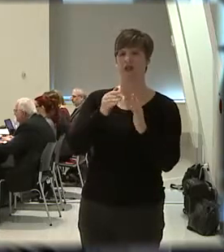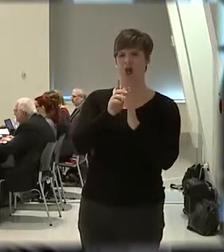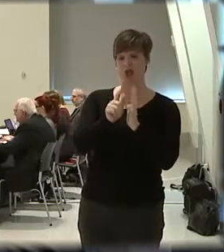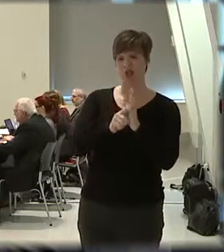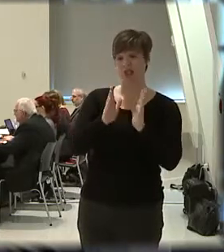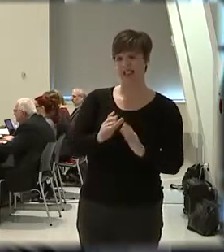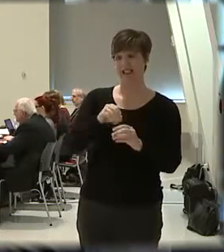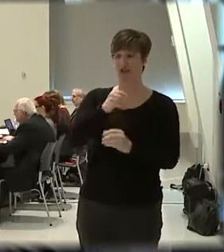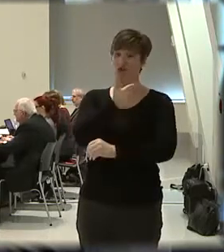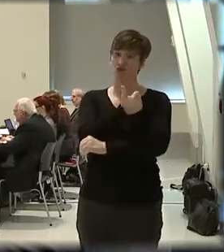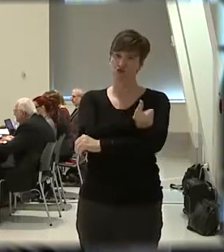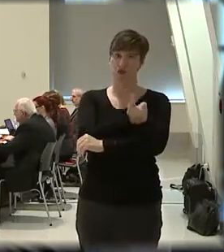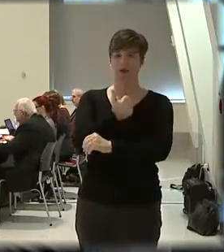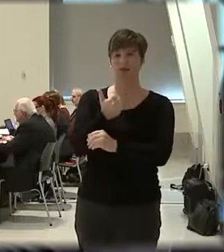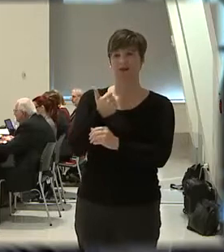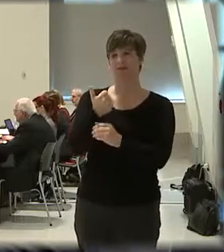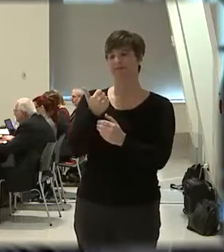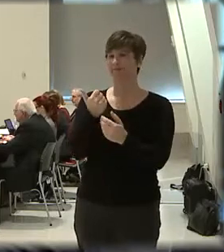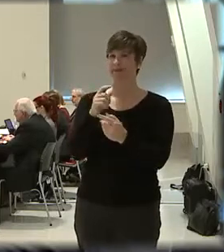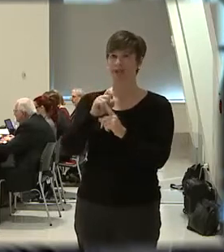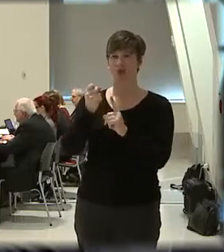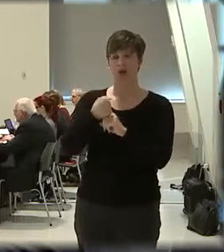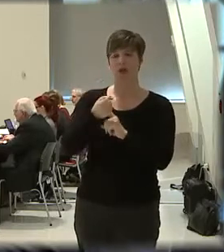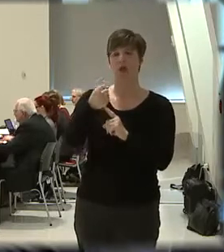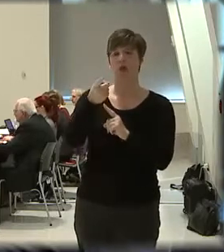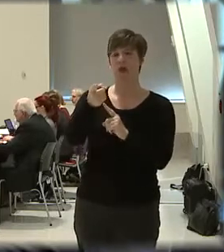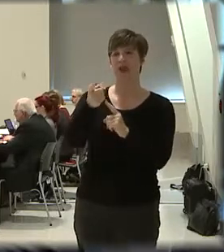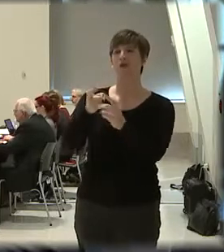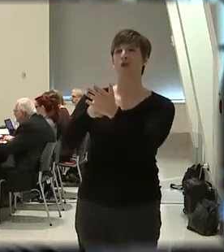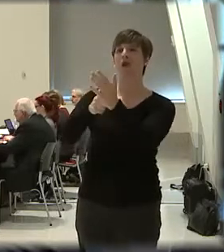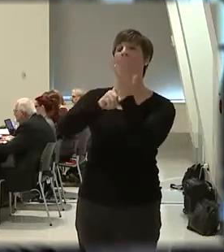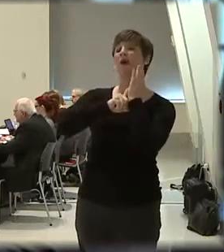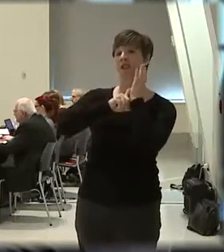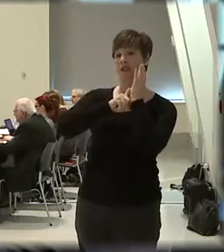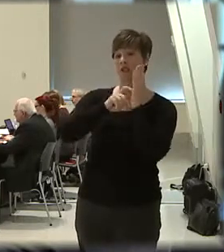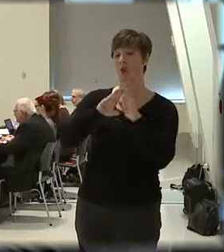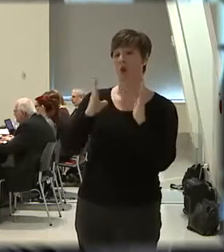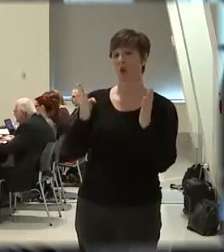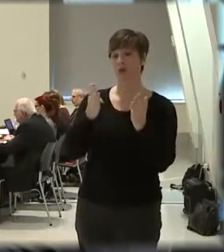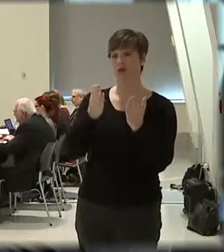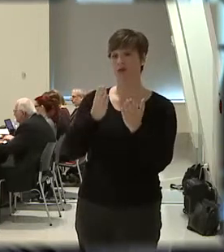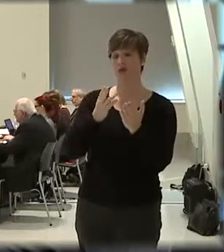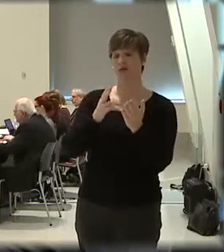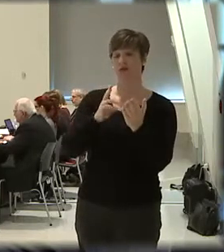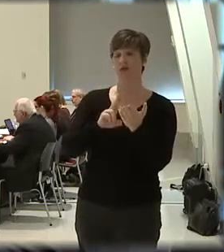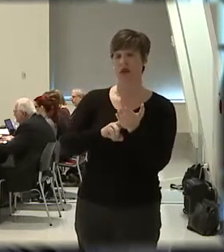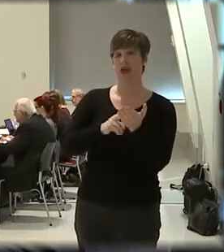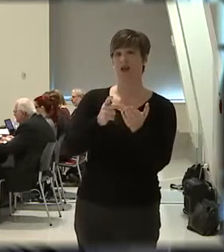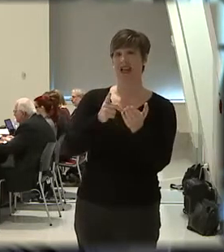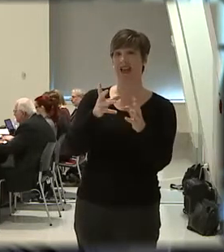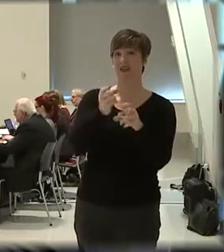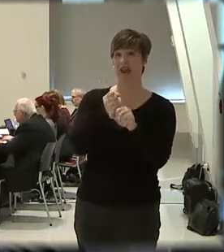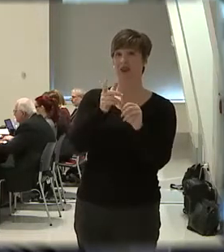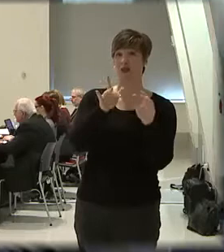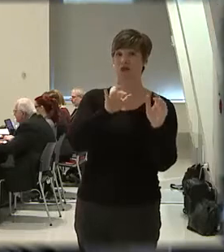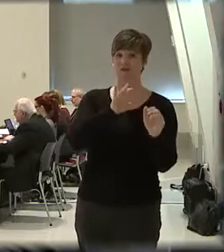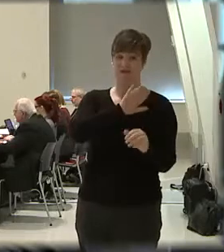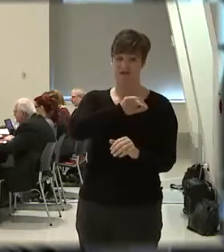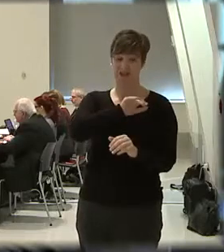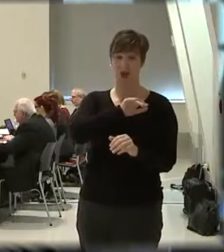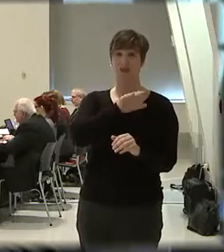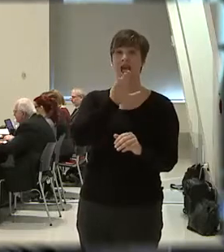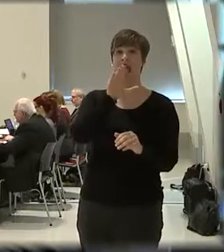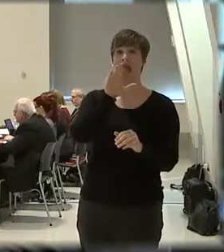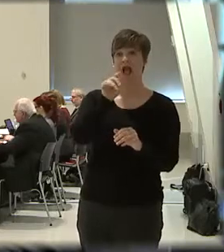cases, have subpoenaed and requested open records and have obtained those videos, and it has placed those people